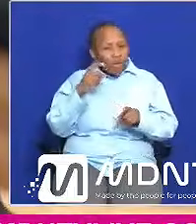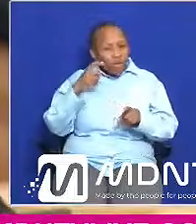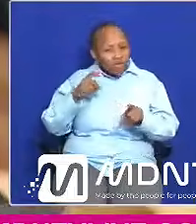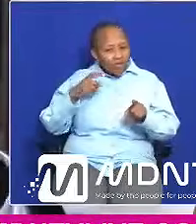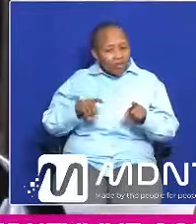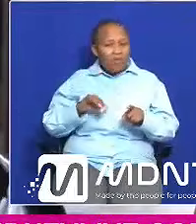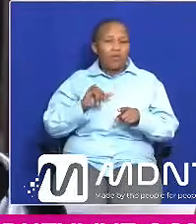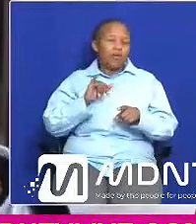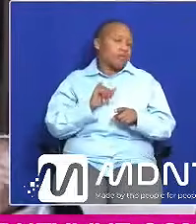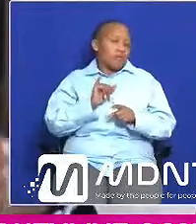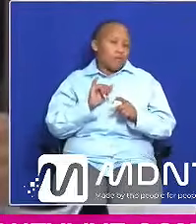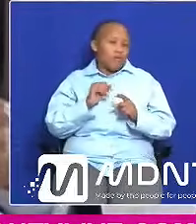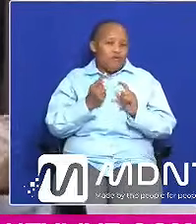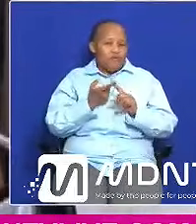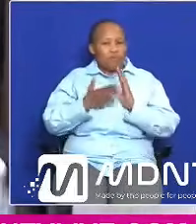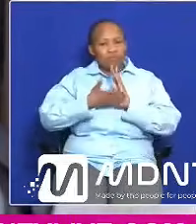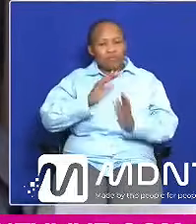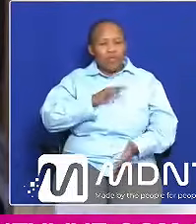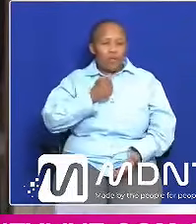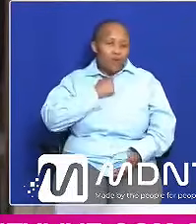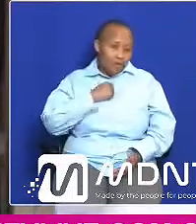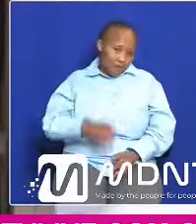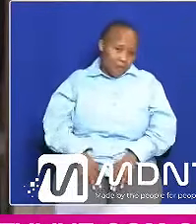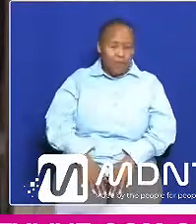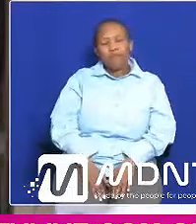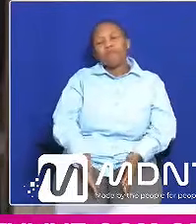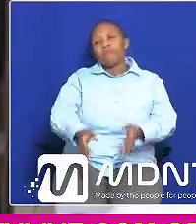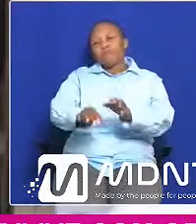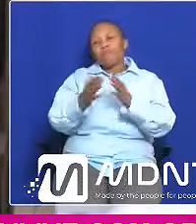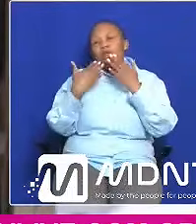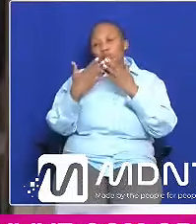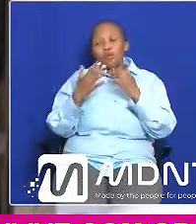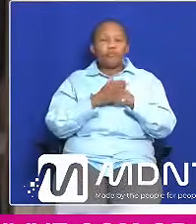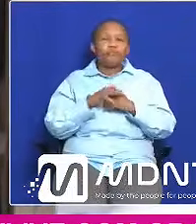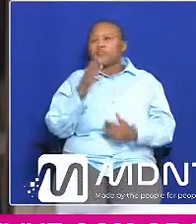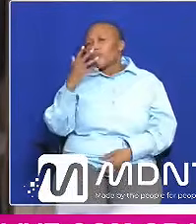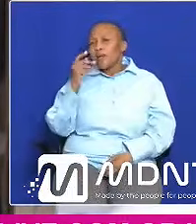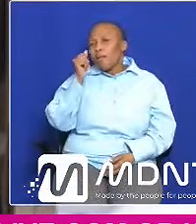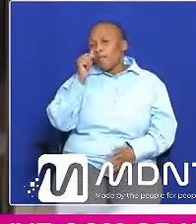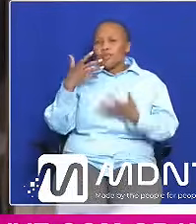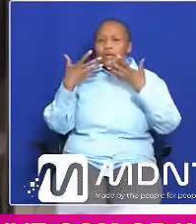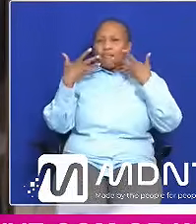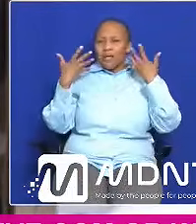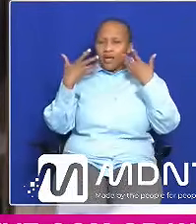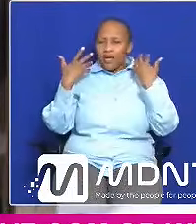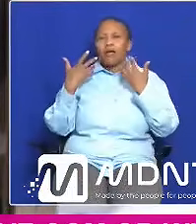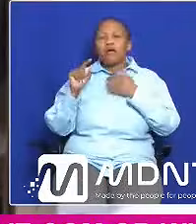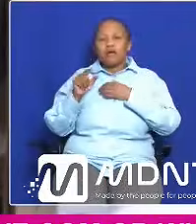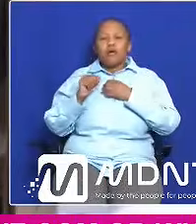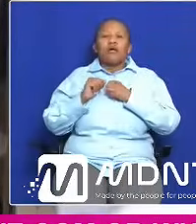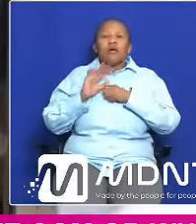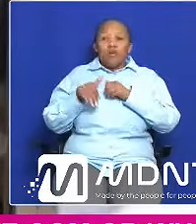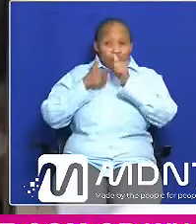should be doing. So, Mr. Matlala, then, I trust you followed my engagement with Ms. van der Heever about